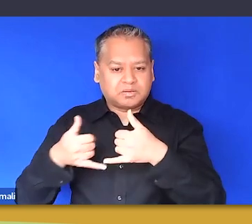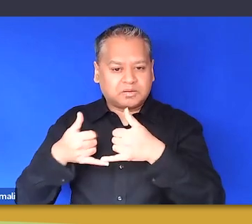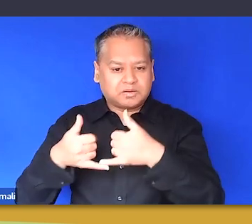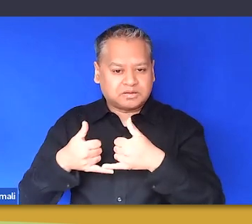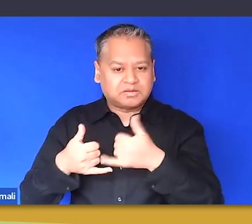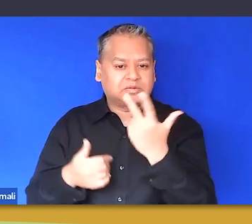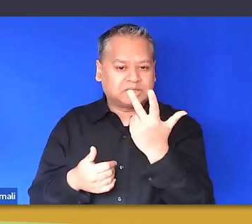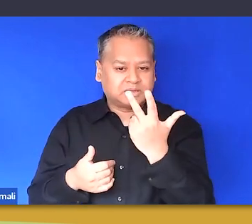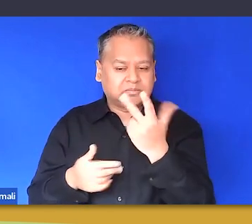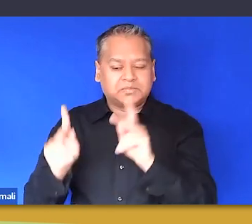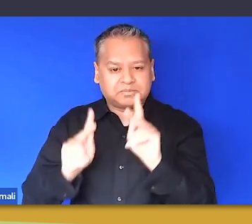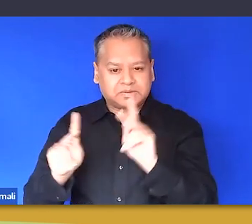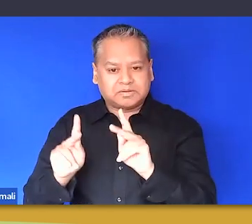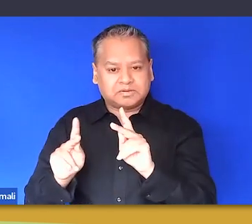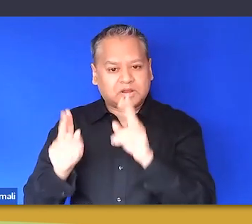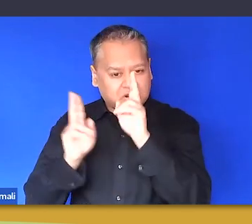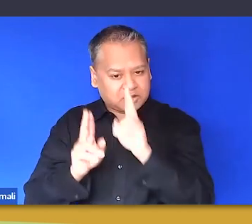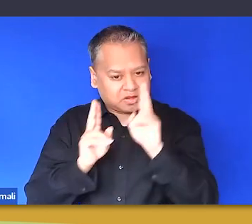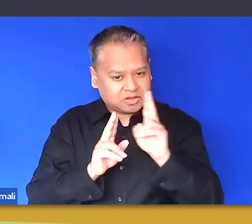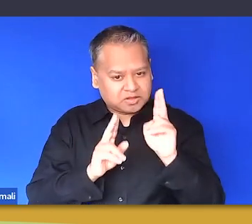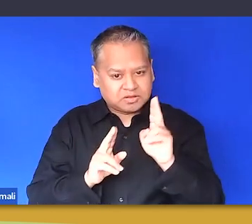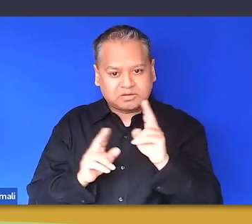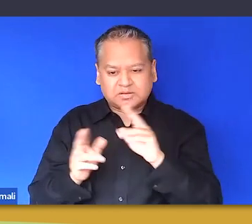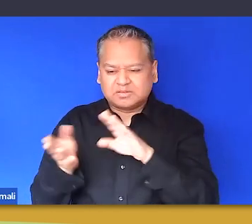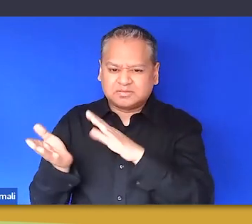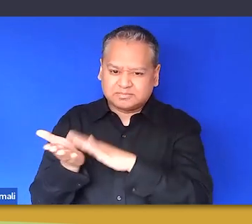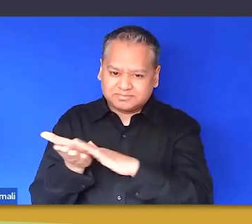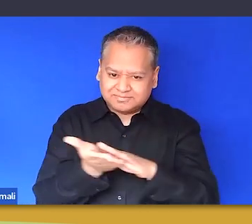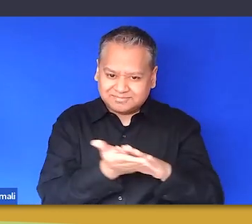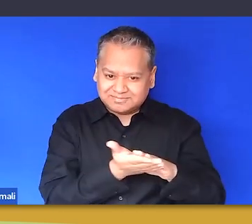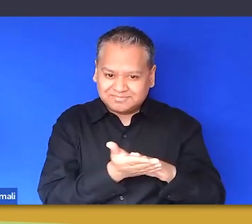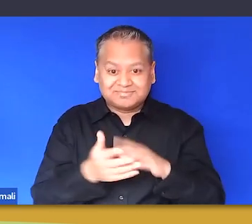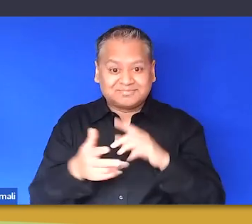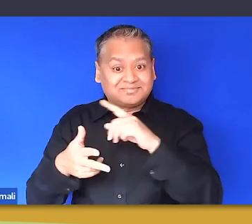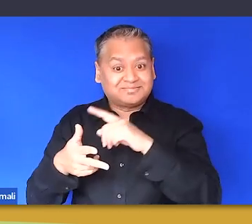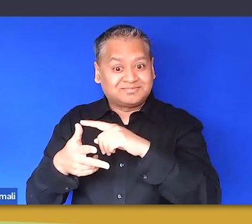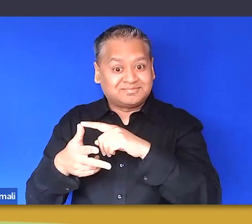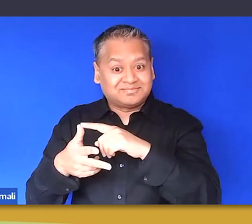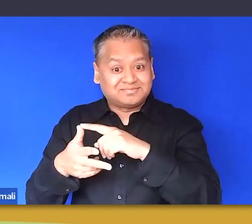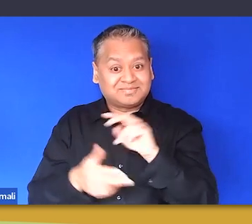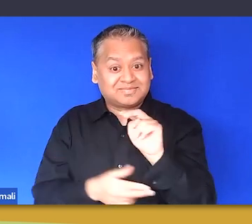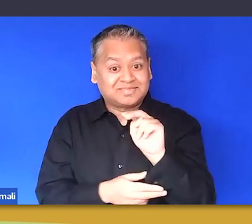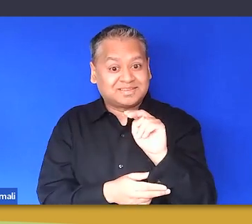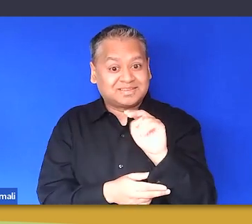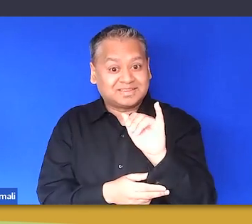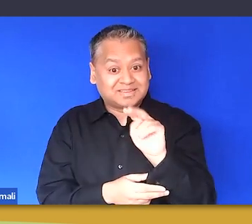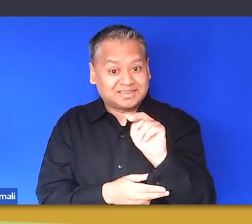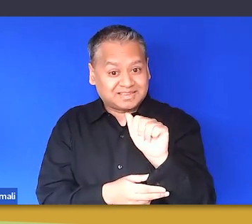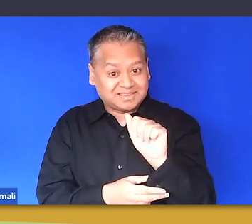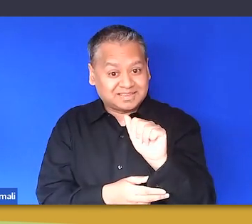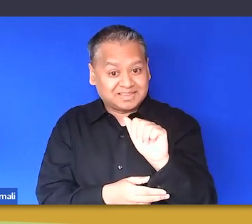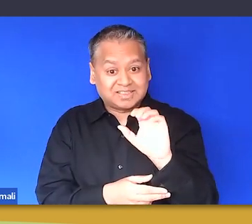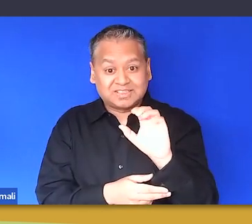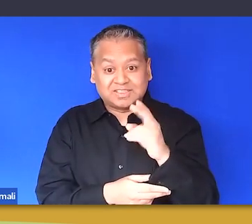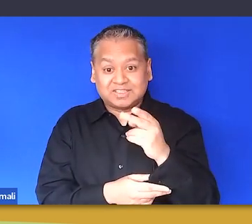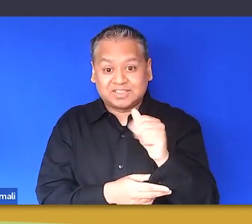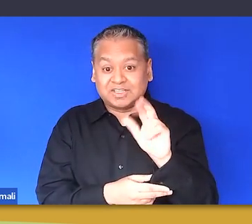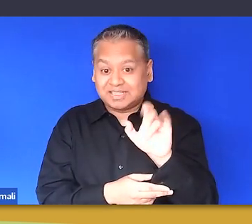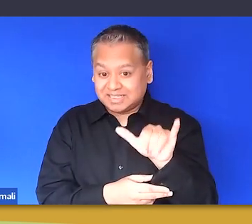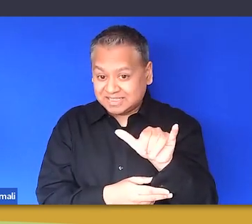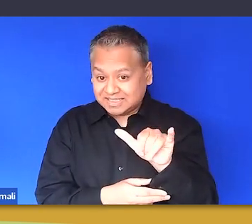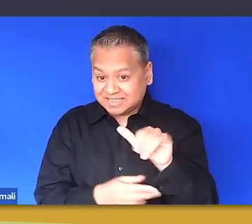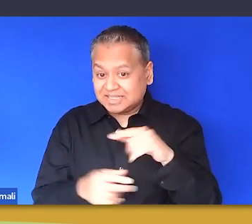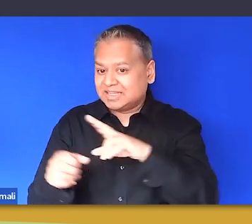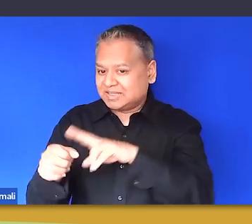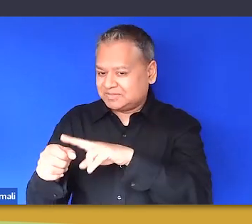from Lady Smith for helping to organize the first Black Lives Matter rally in Nanaimo in June of 2020, as